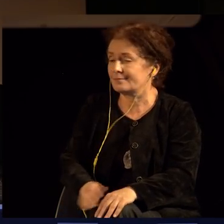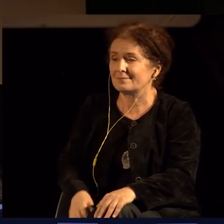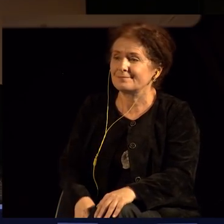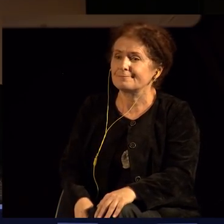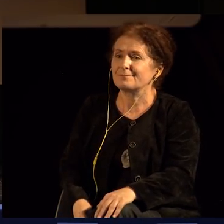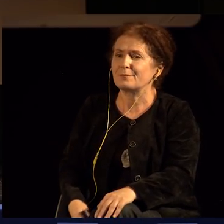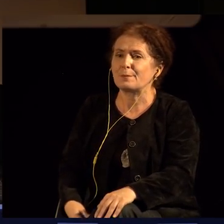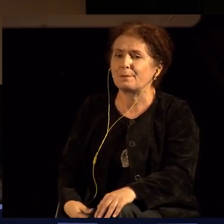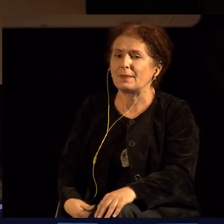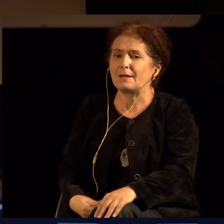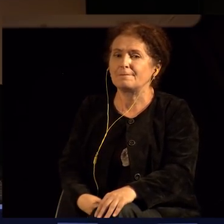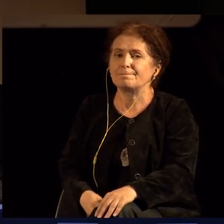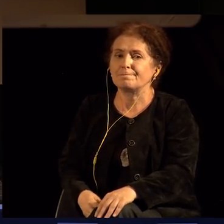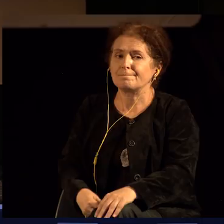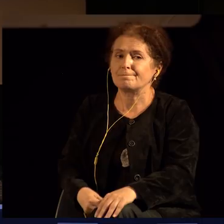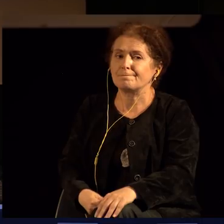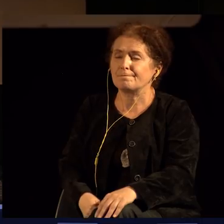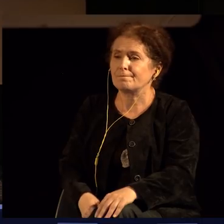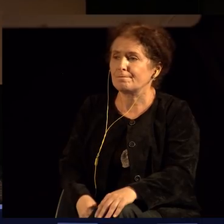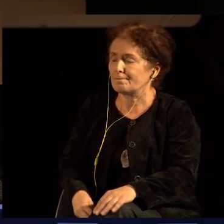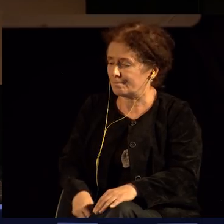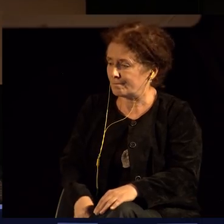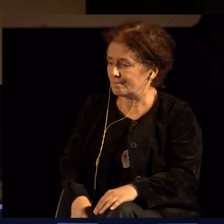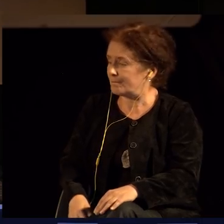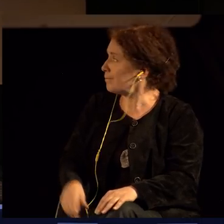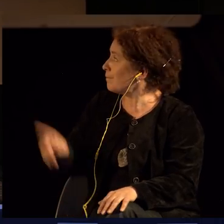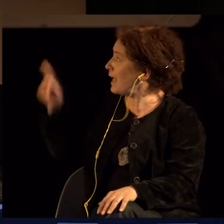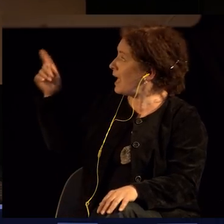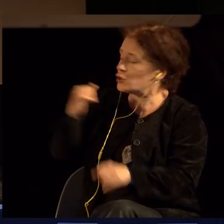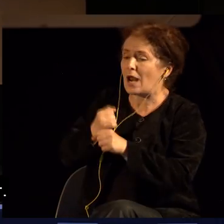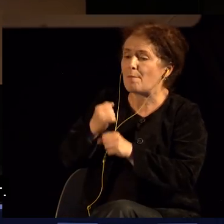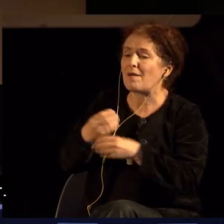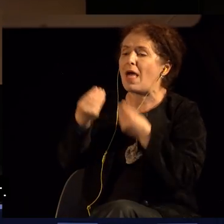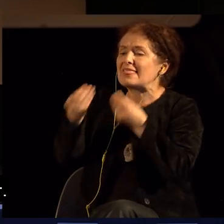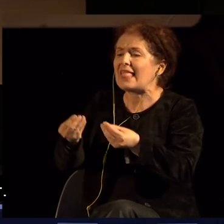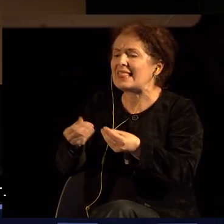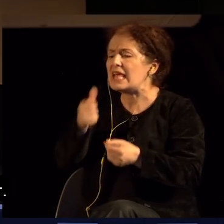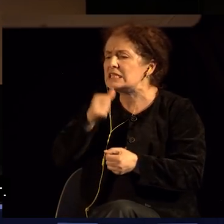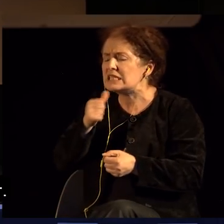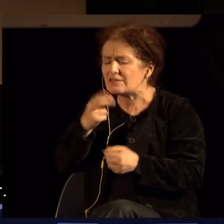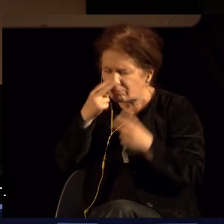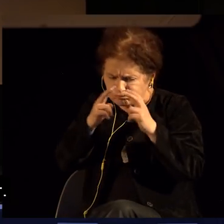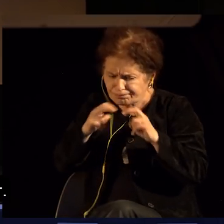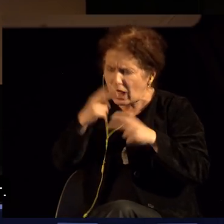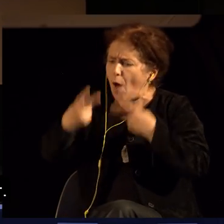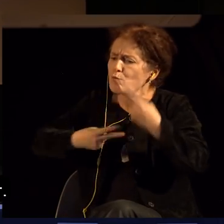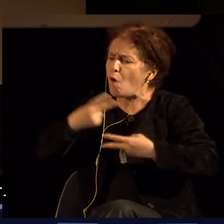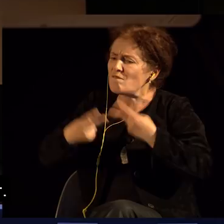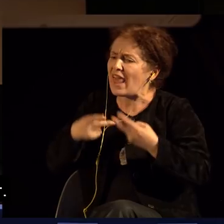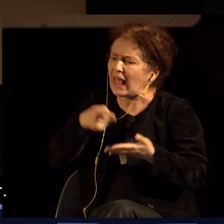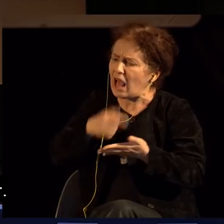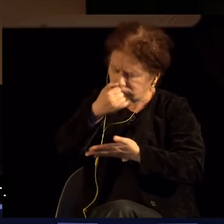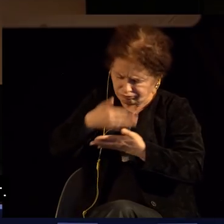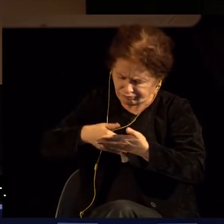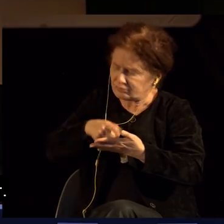And the way of doing this to me is by giving them some tools for checking, some tools to see